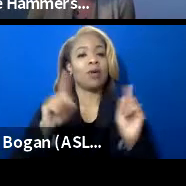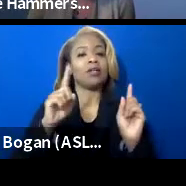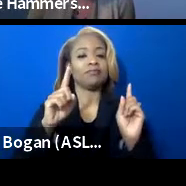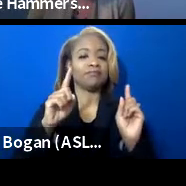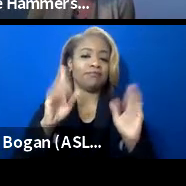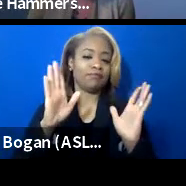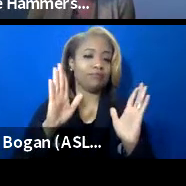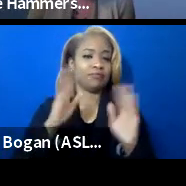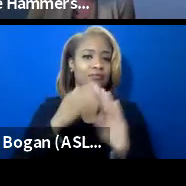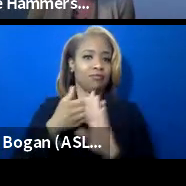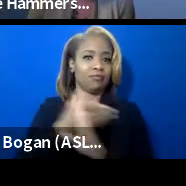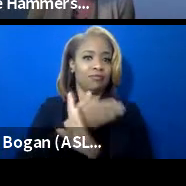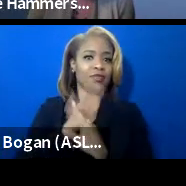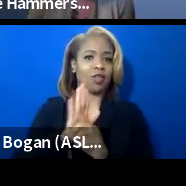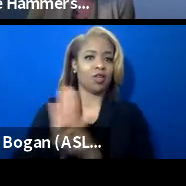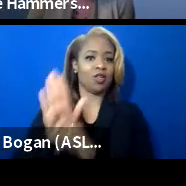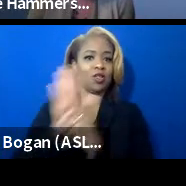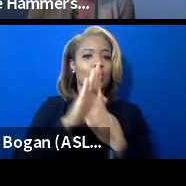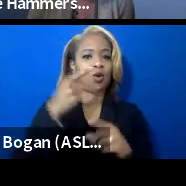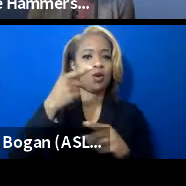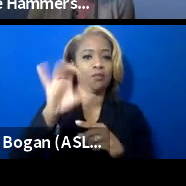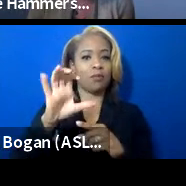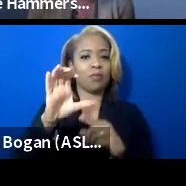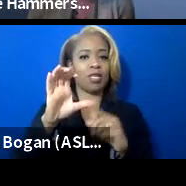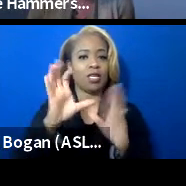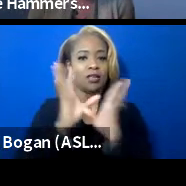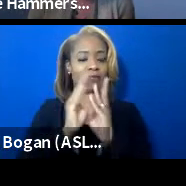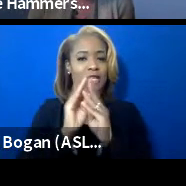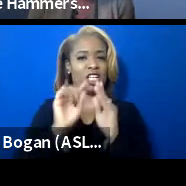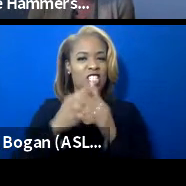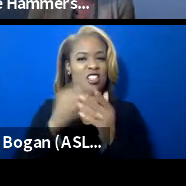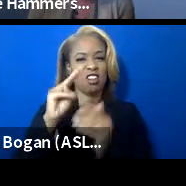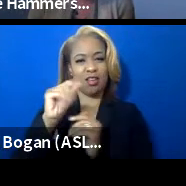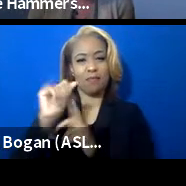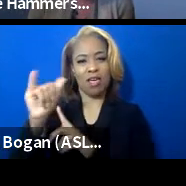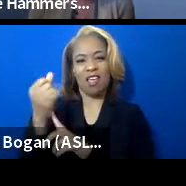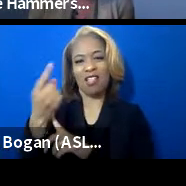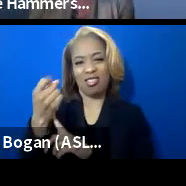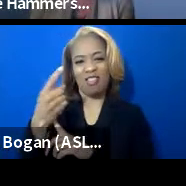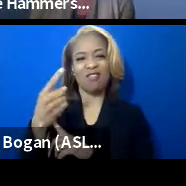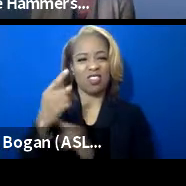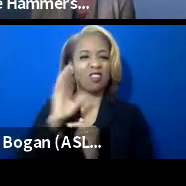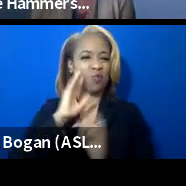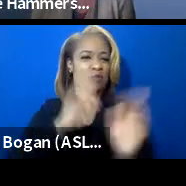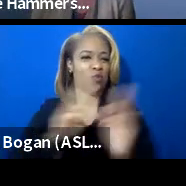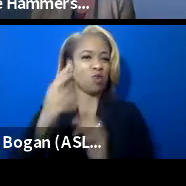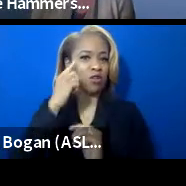course, prior to your public hearing starting on May 11th. So we'll continue to update